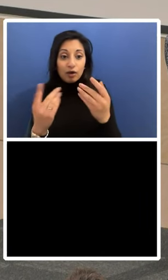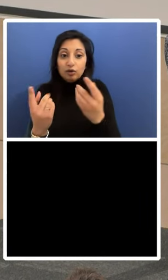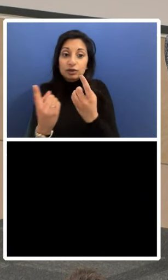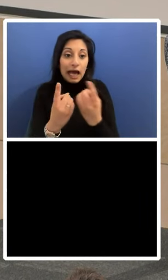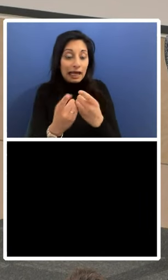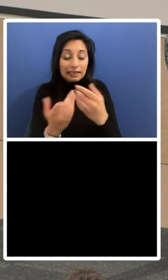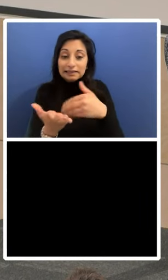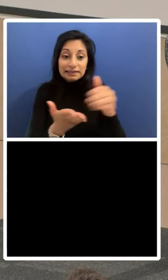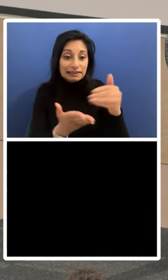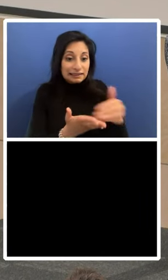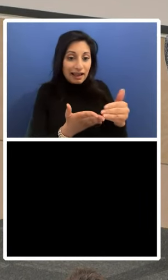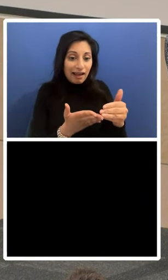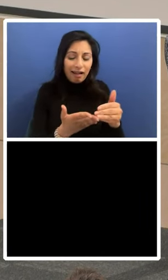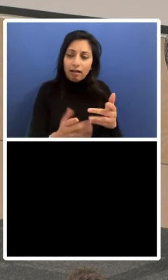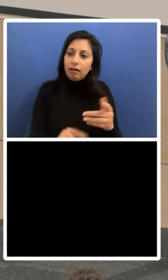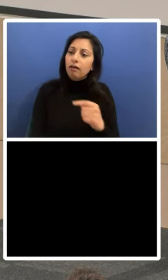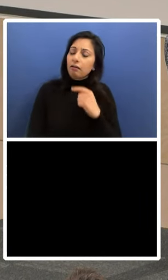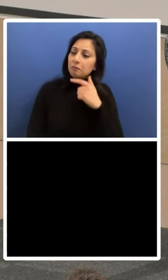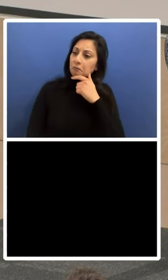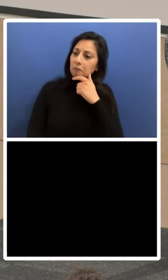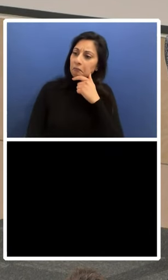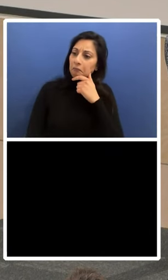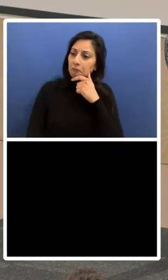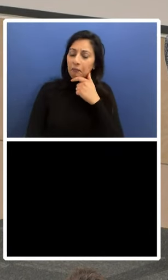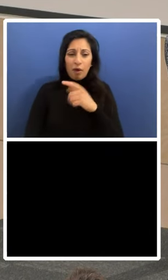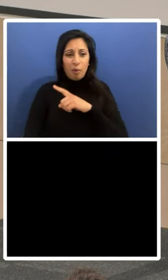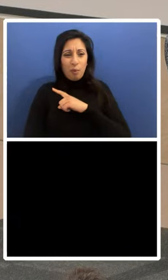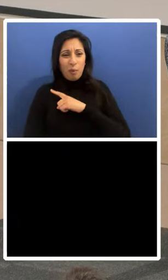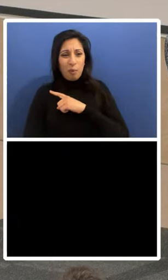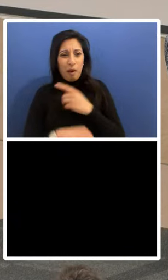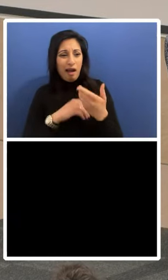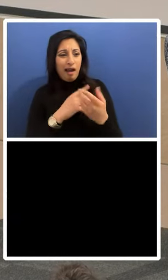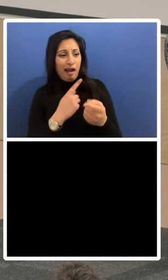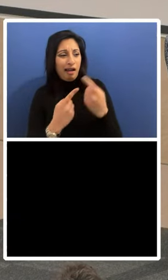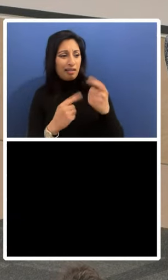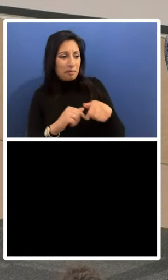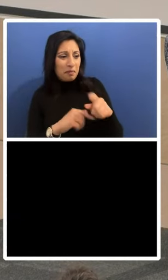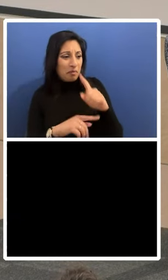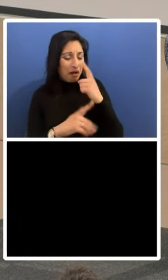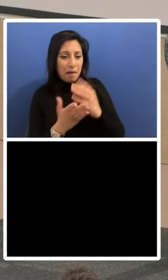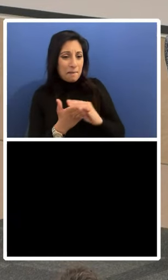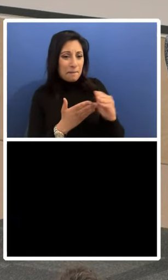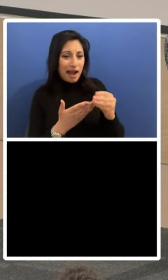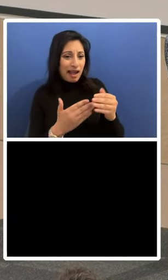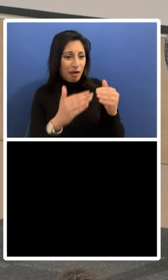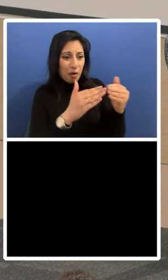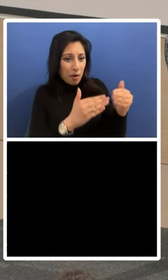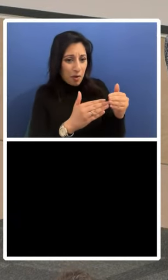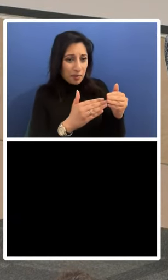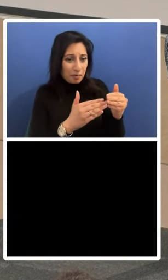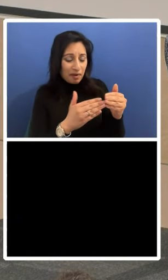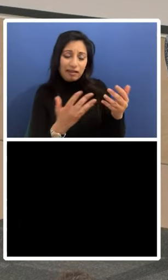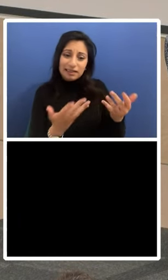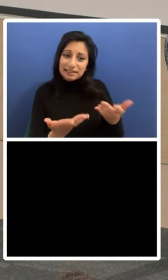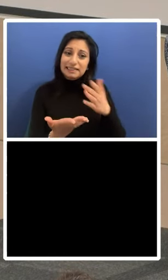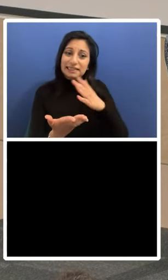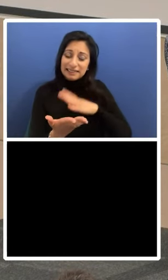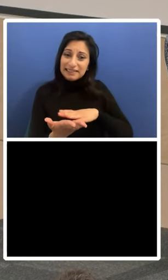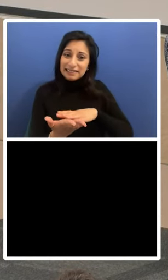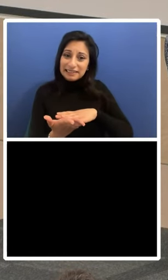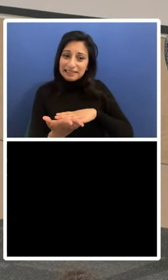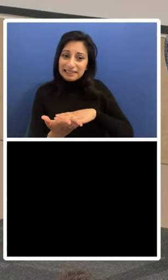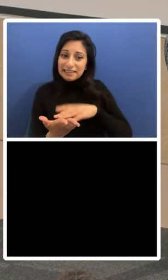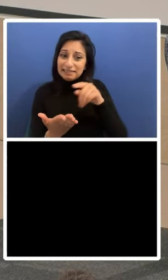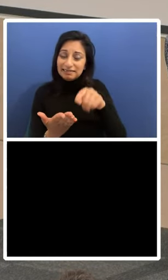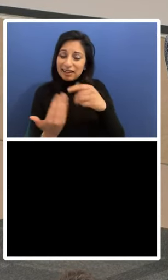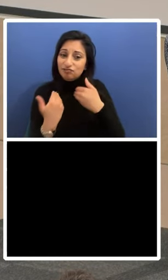we need the rich to sell their assets, because otherwise, ordinary families will never get assets. I think we need a complete change,